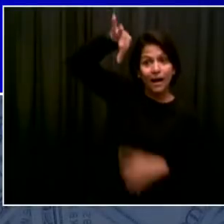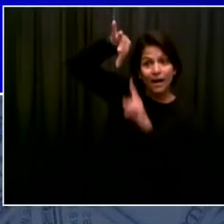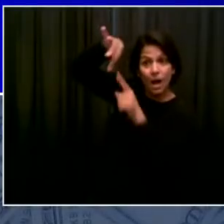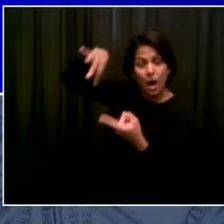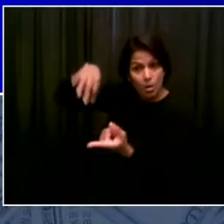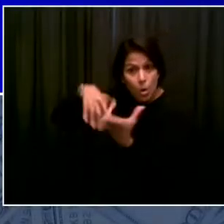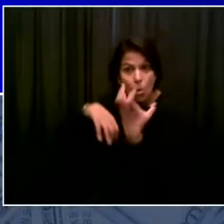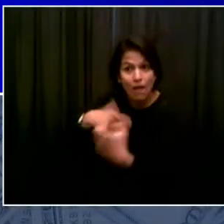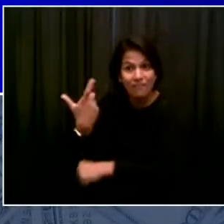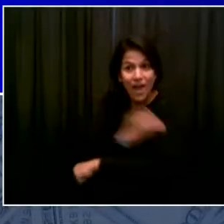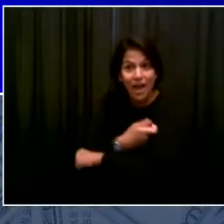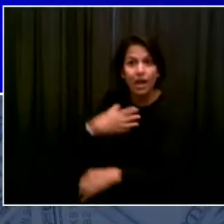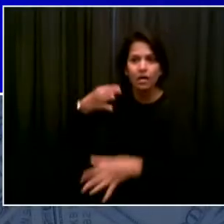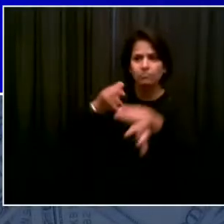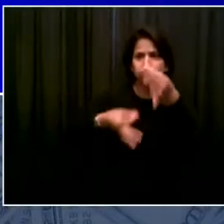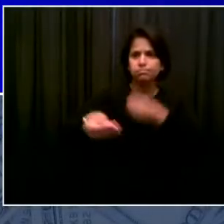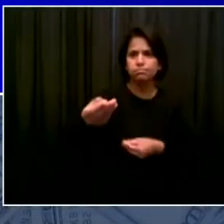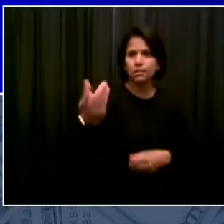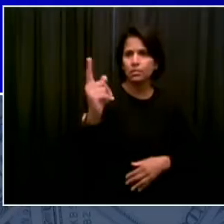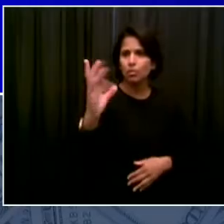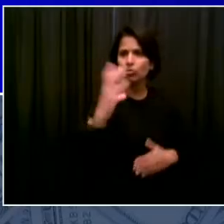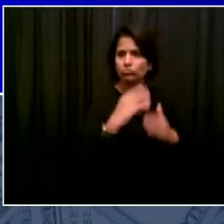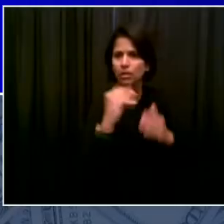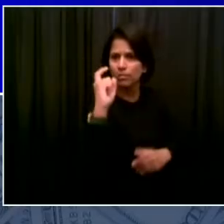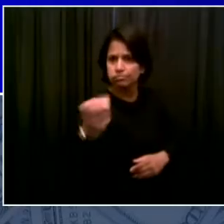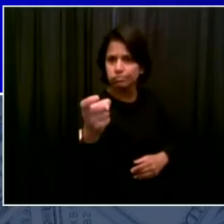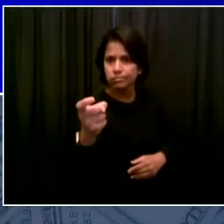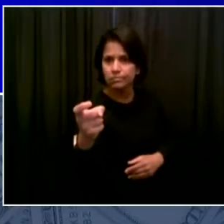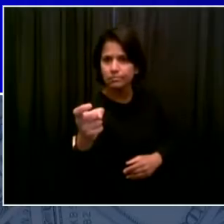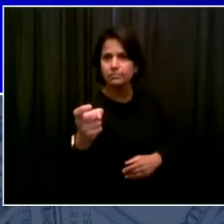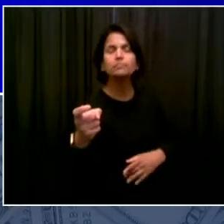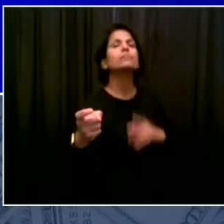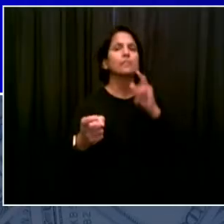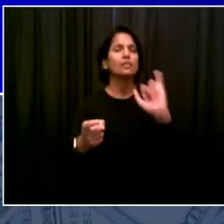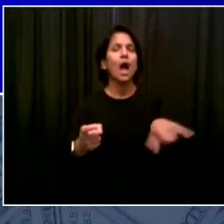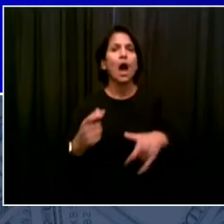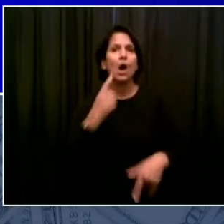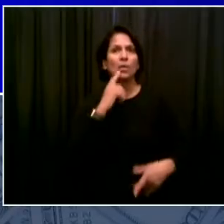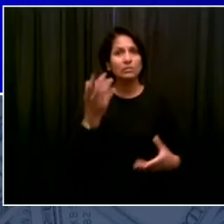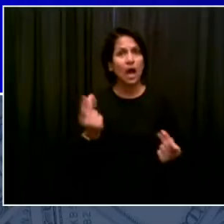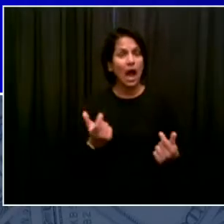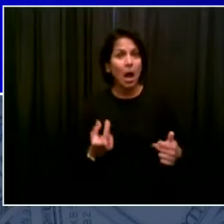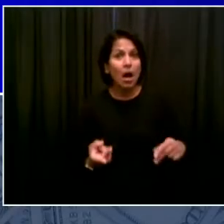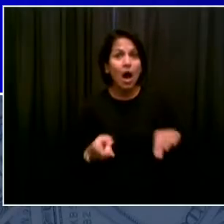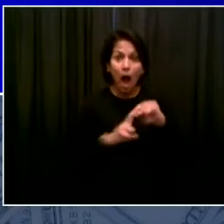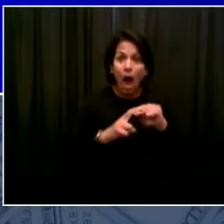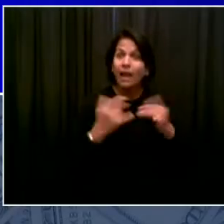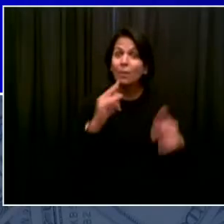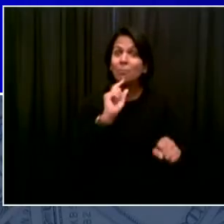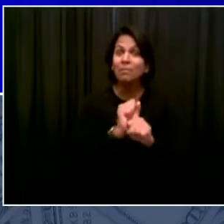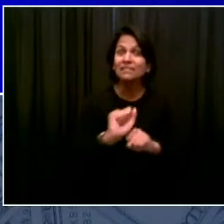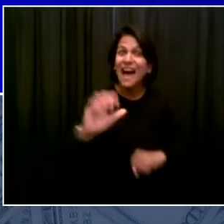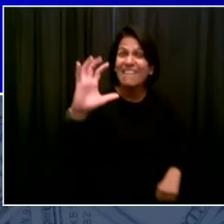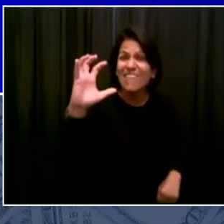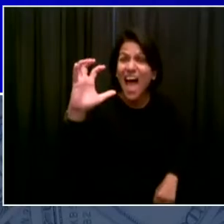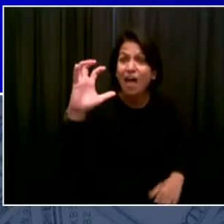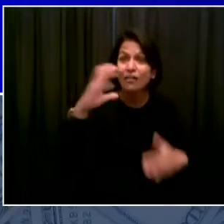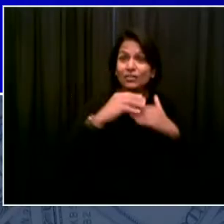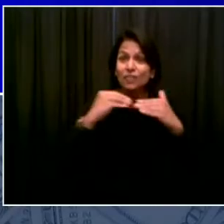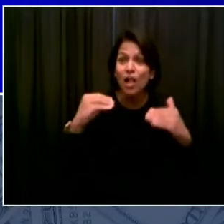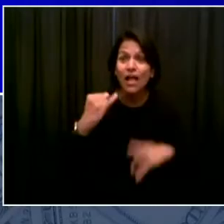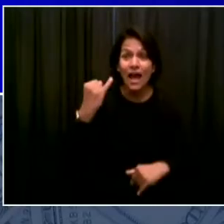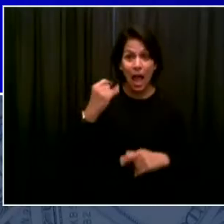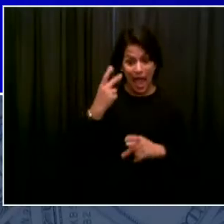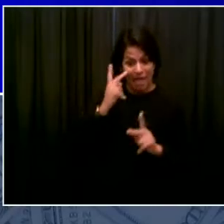incentive. This is out of respect for the people who have done so much for us. We think this is a smart